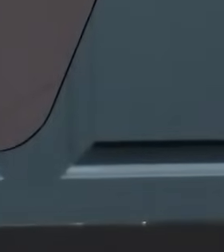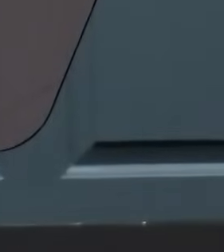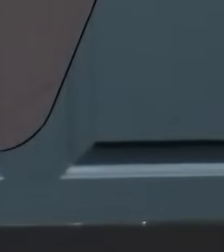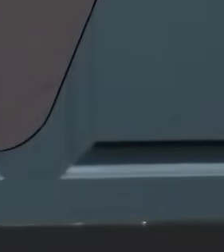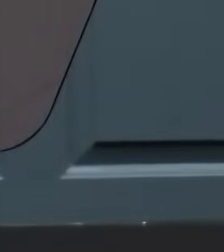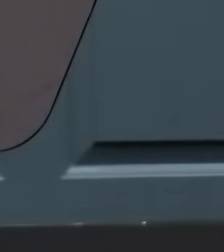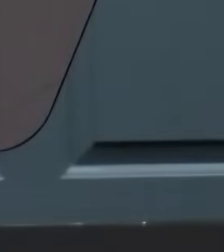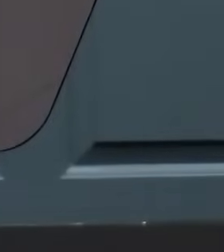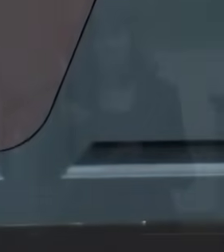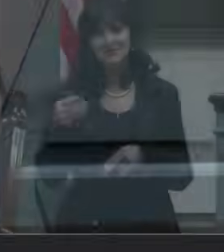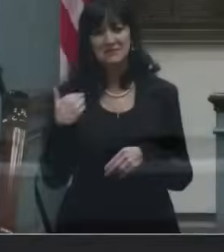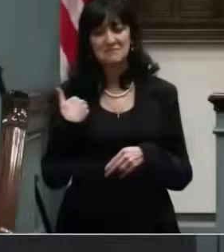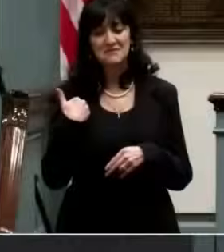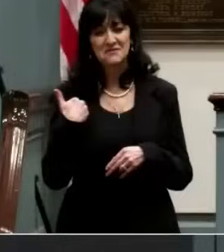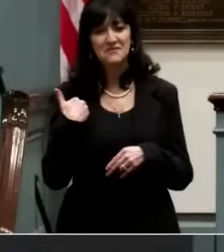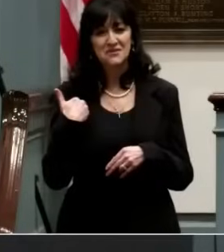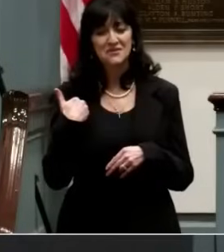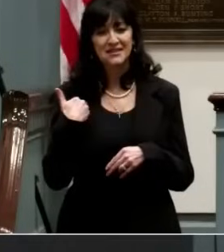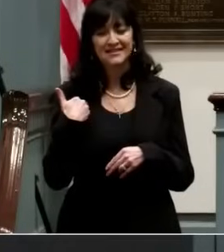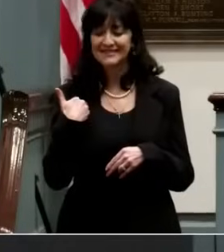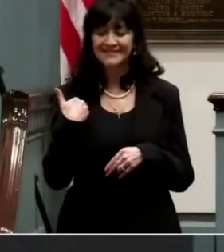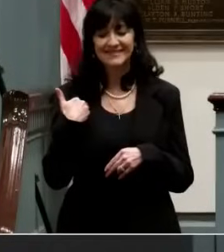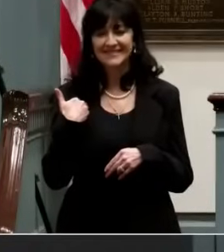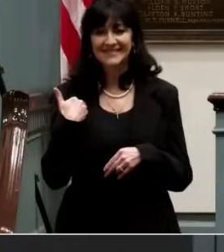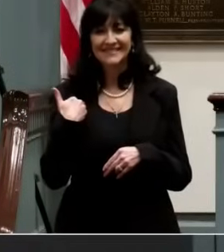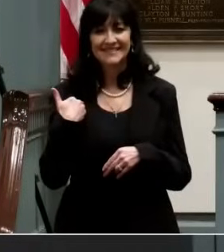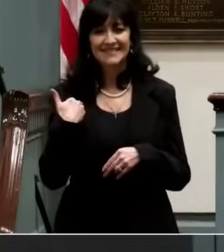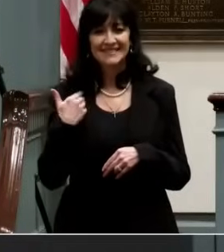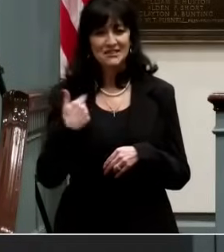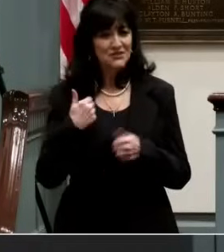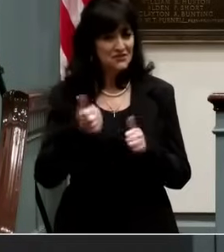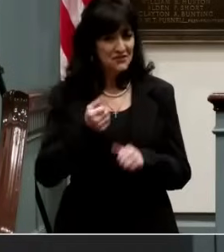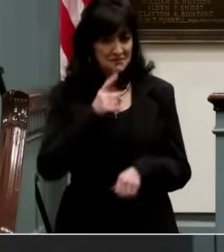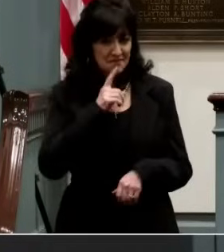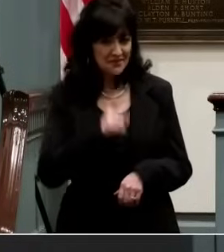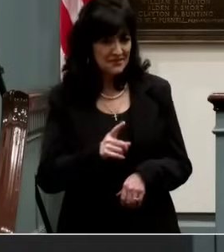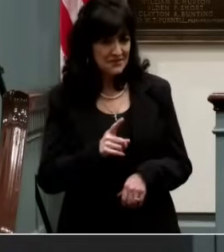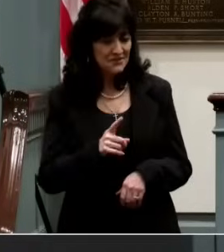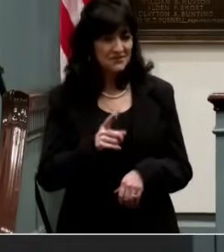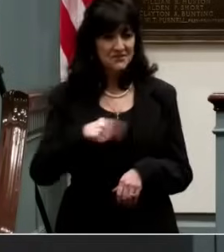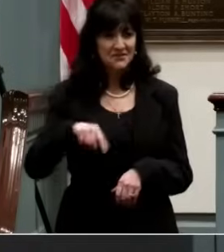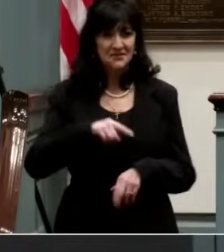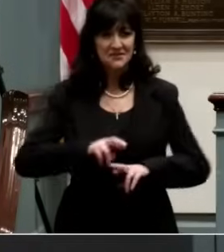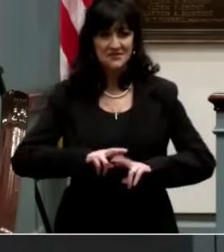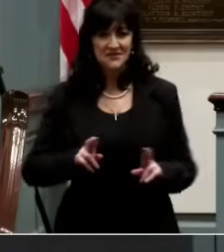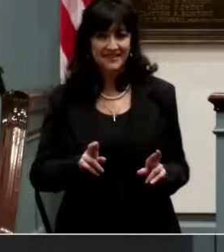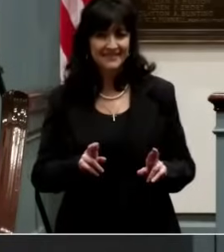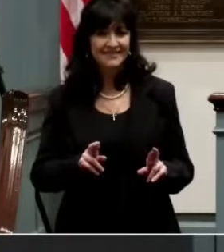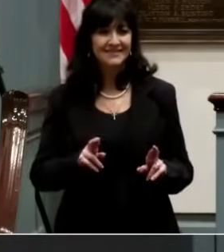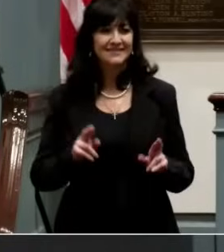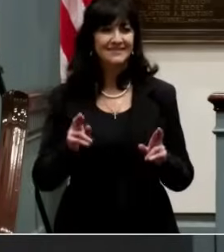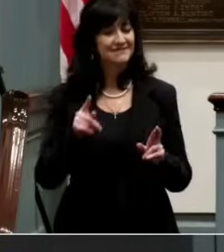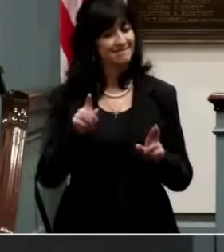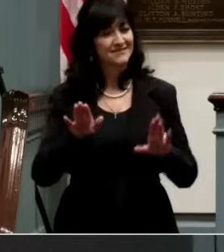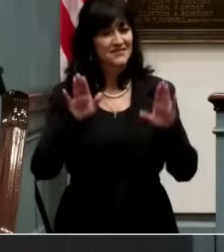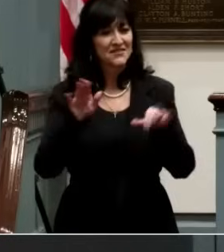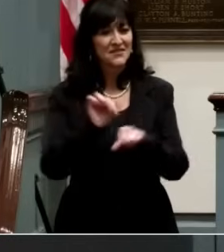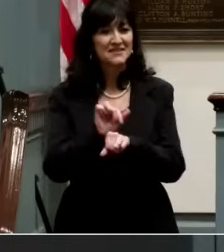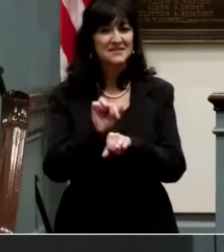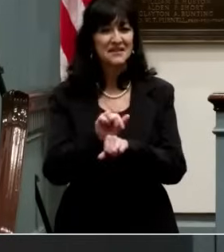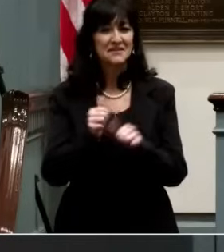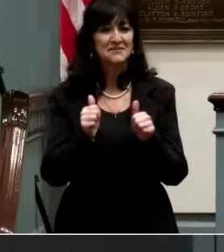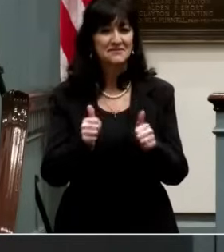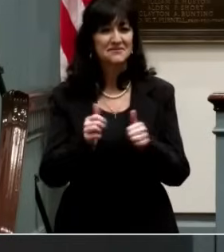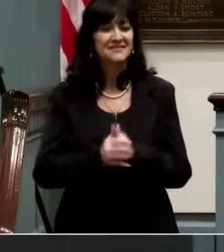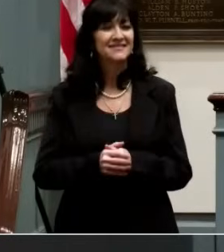I mentioned it to him beforehand just to try to make sure that we had it right, and he did a great job. Thank you